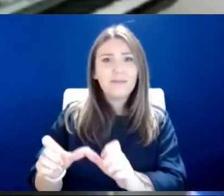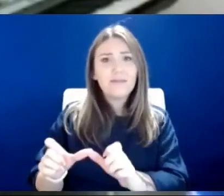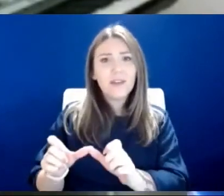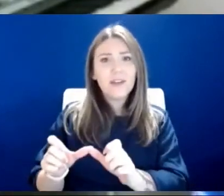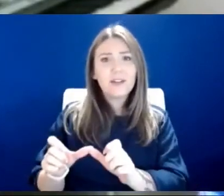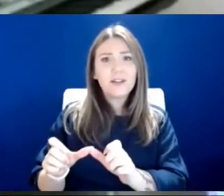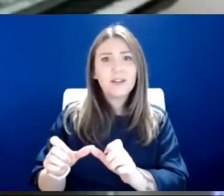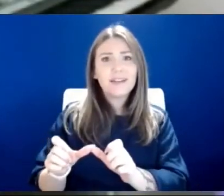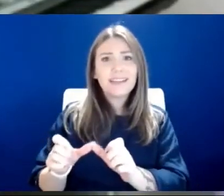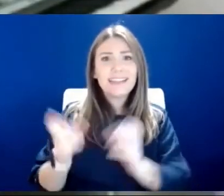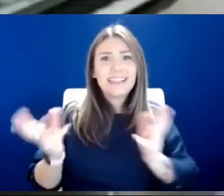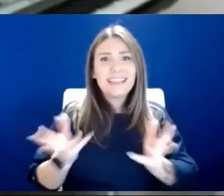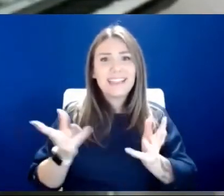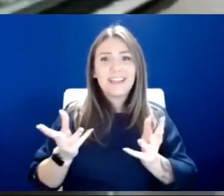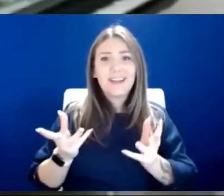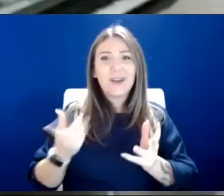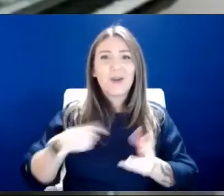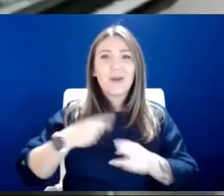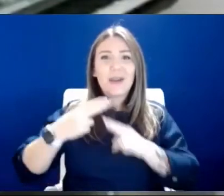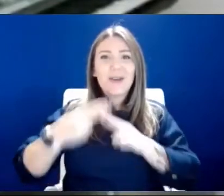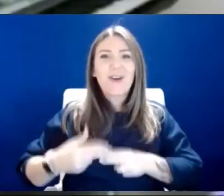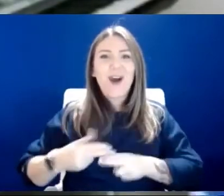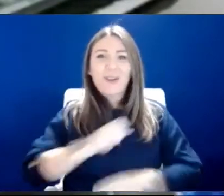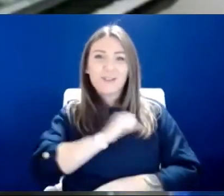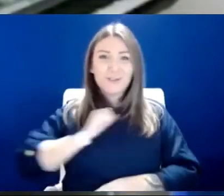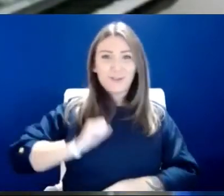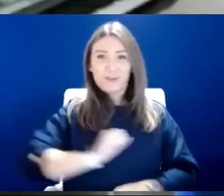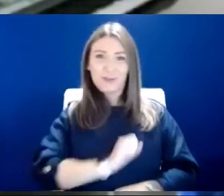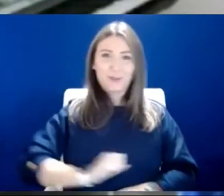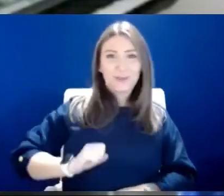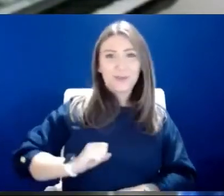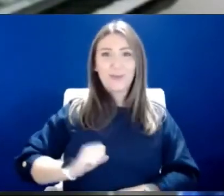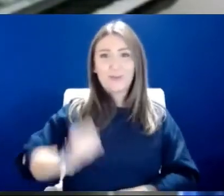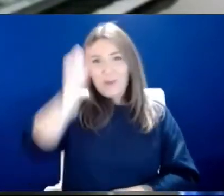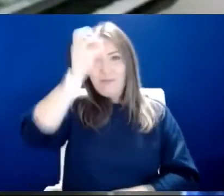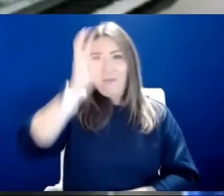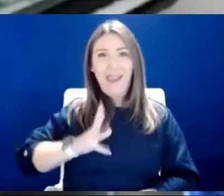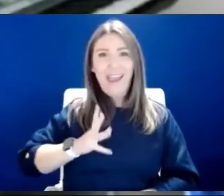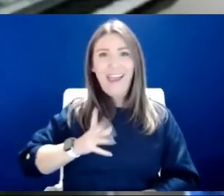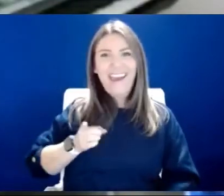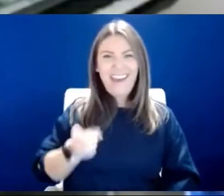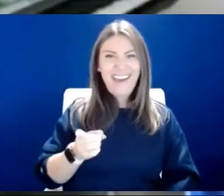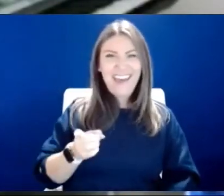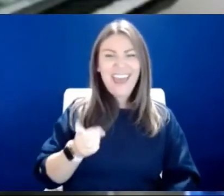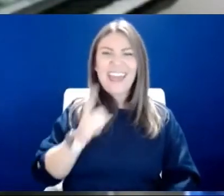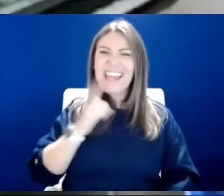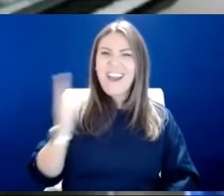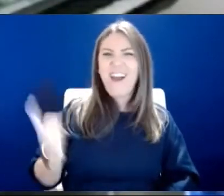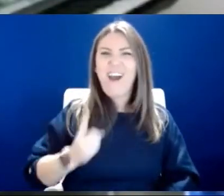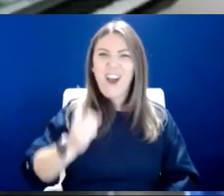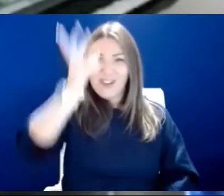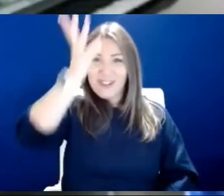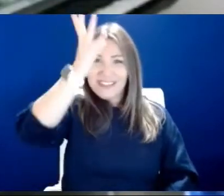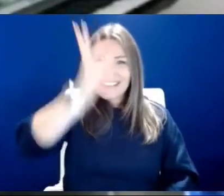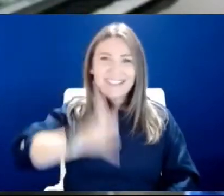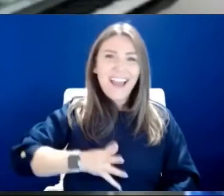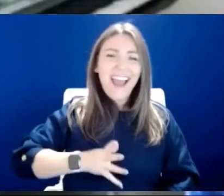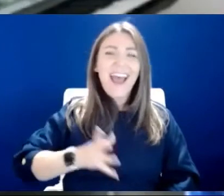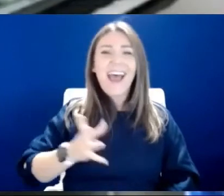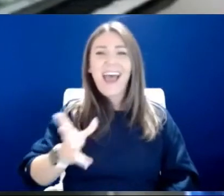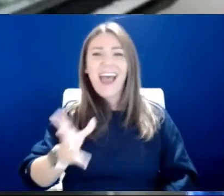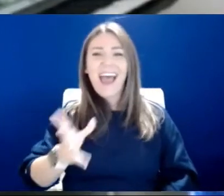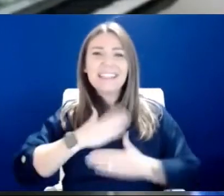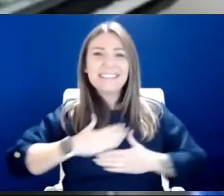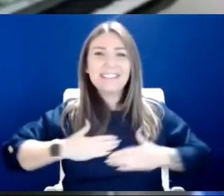around here we call him Superman. You know, and he was always the guy that enjoyed